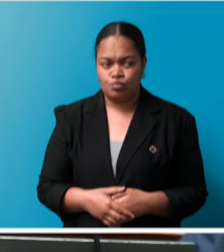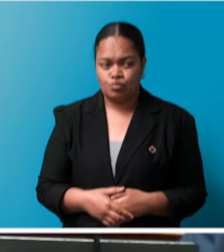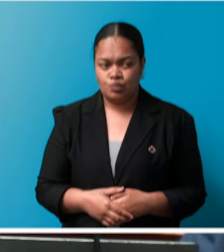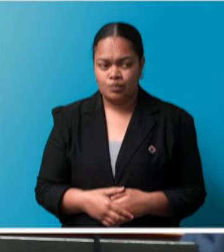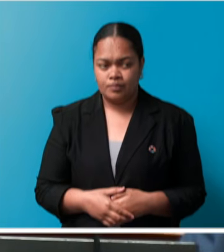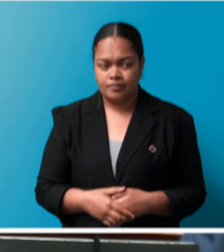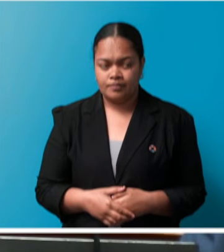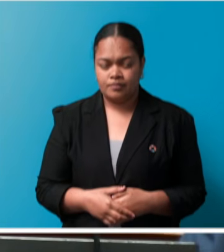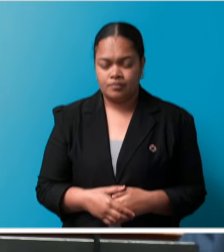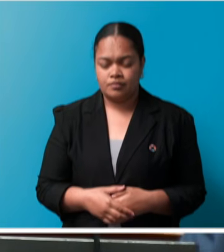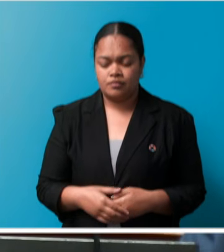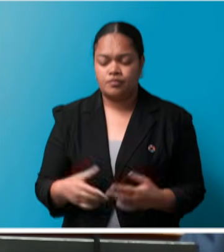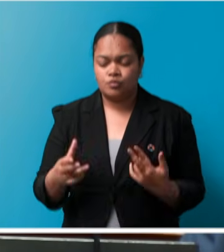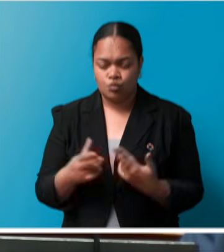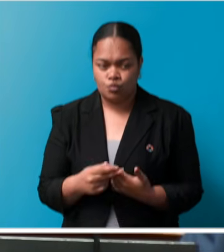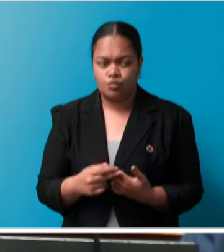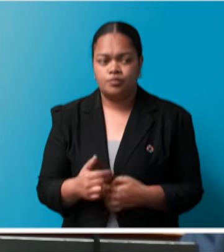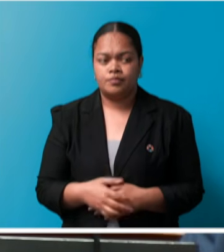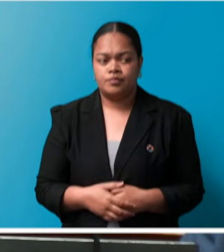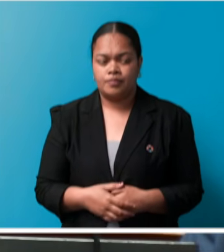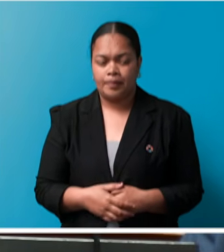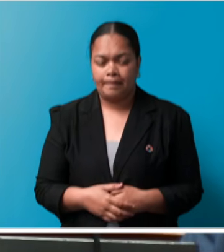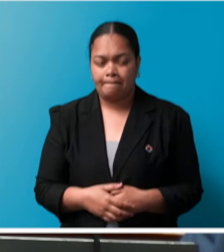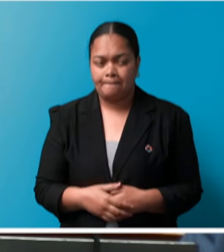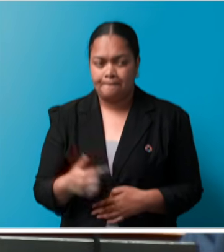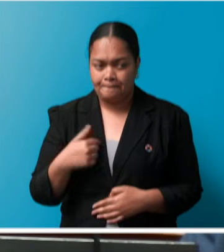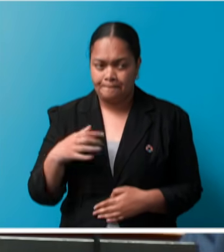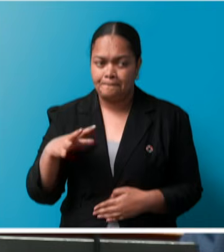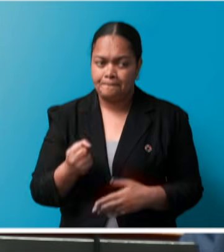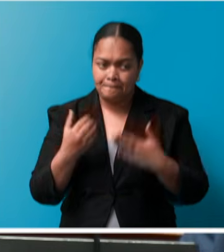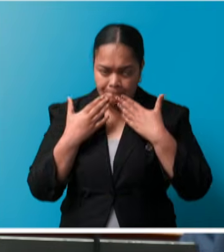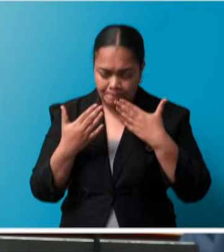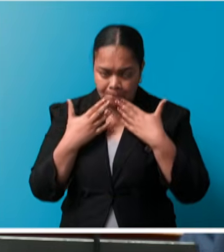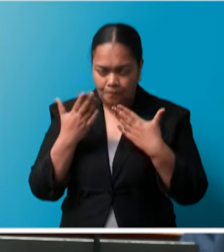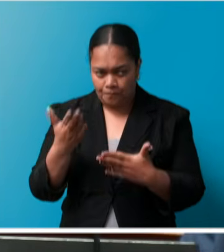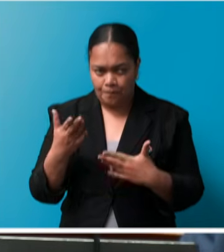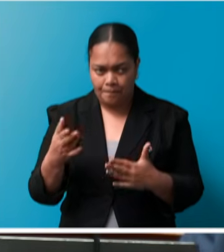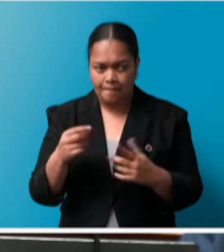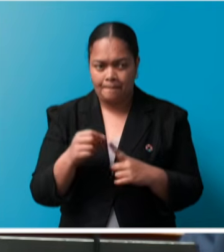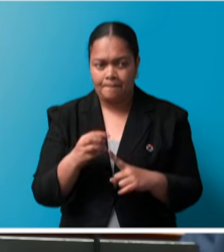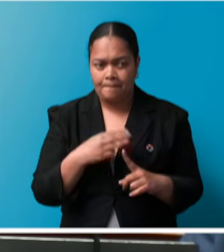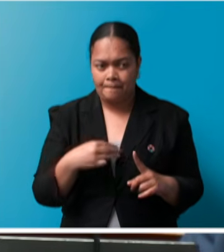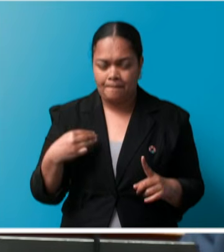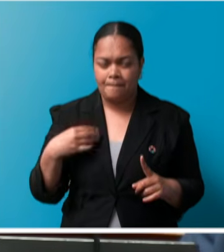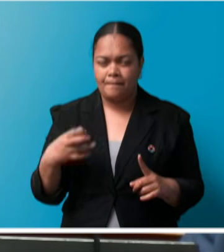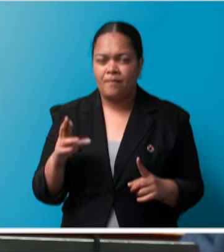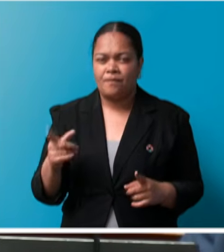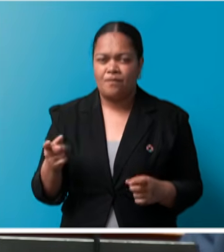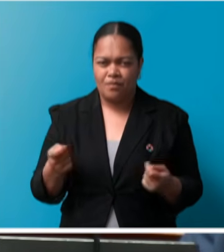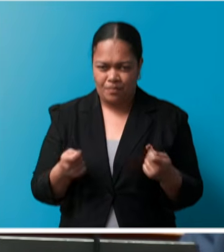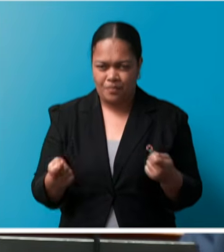We facilitated. And I must thank the Honorable Prime Minister for facilitating that as well.